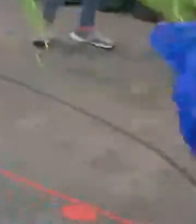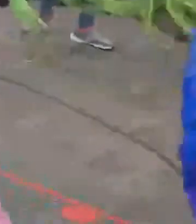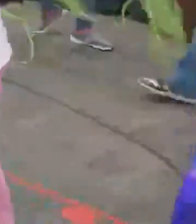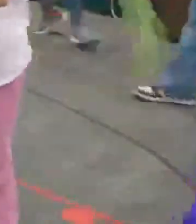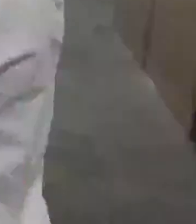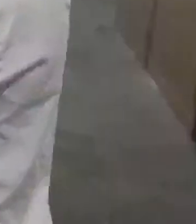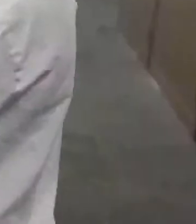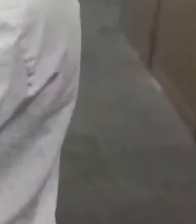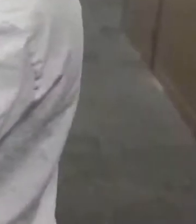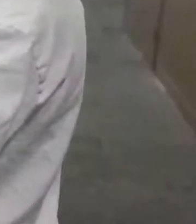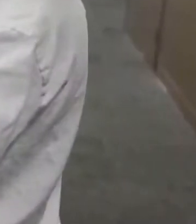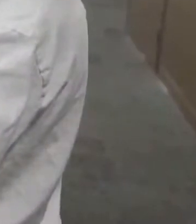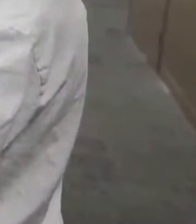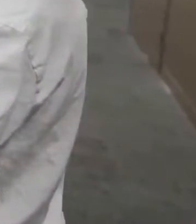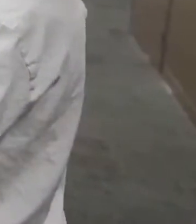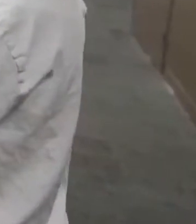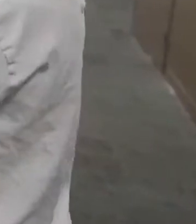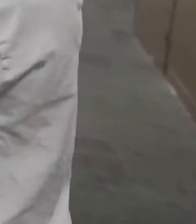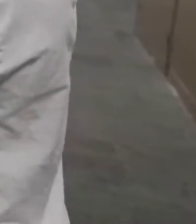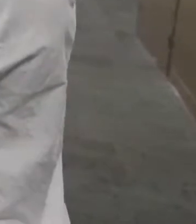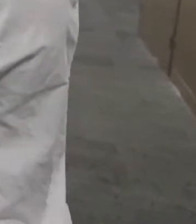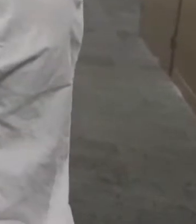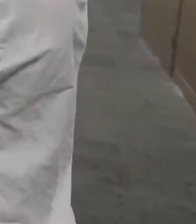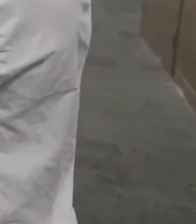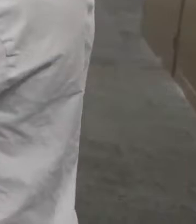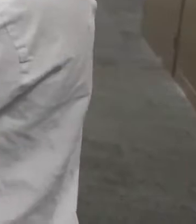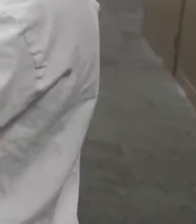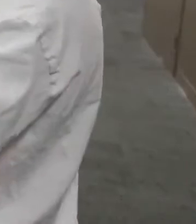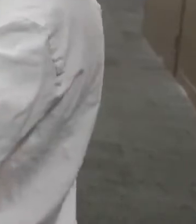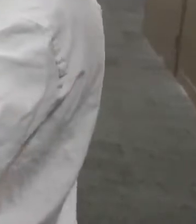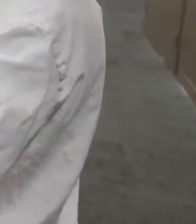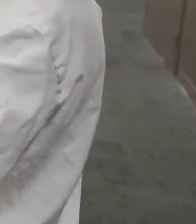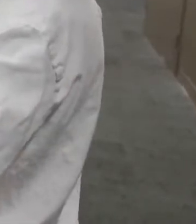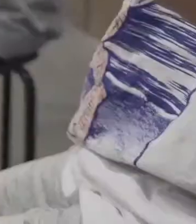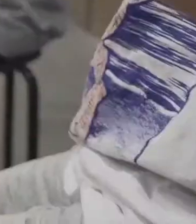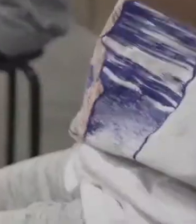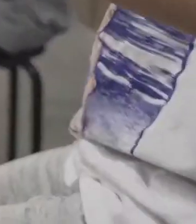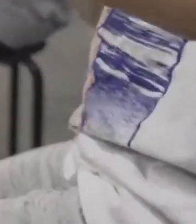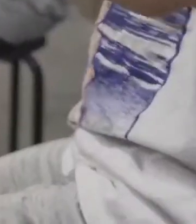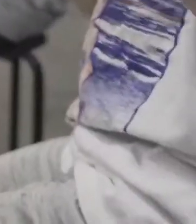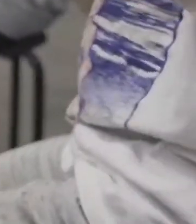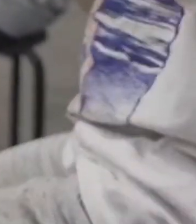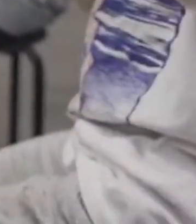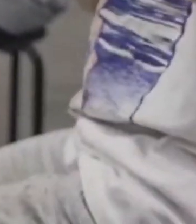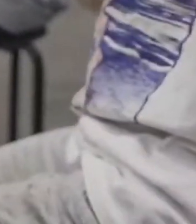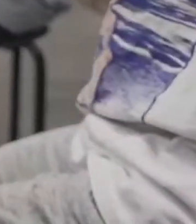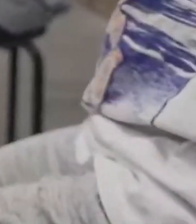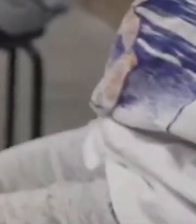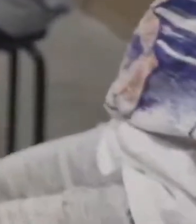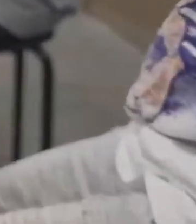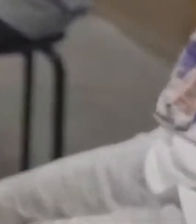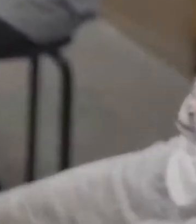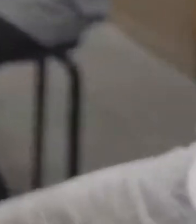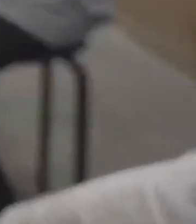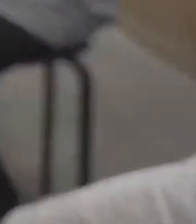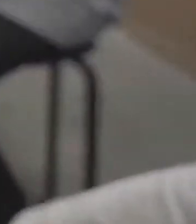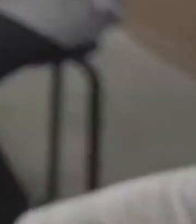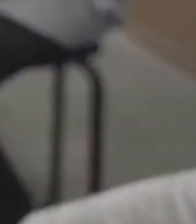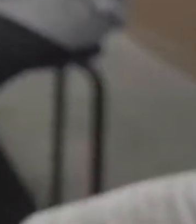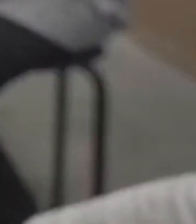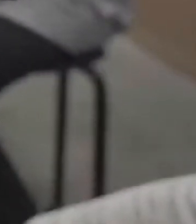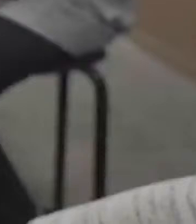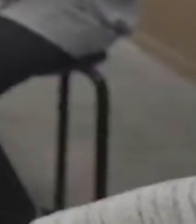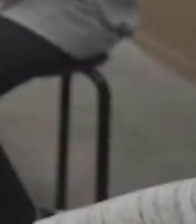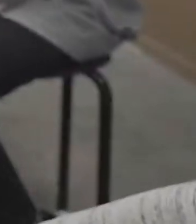speech. And this is a great way for kids to learn how to do that, even if they're nervous, to learn how to be confident when they perform. We believe that